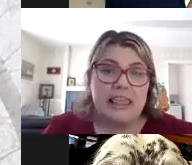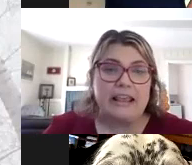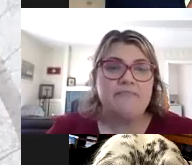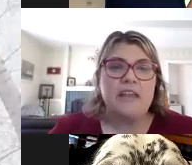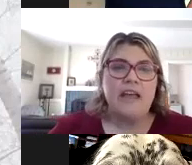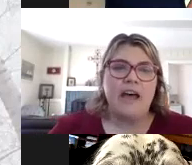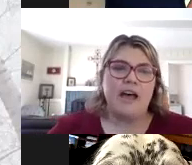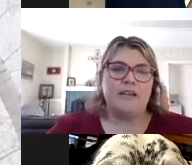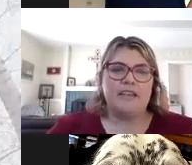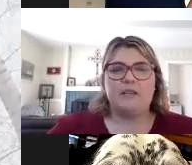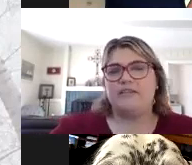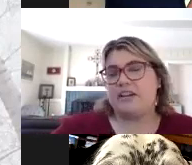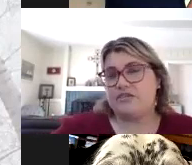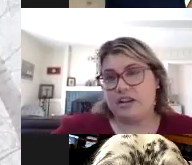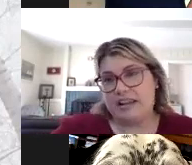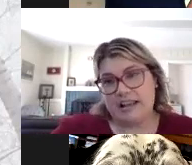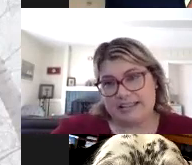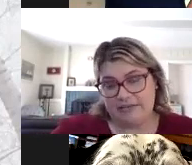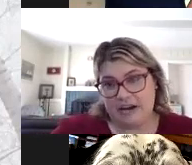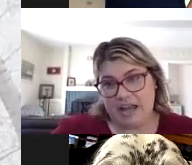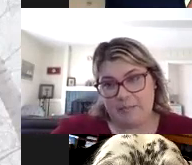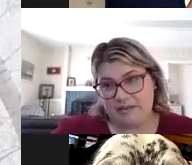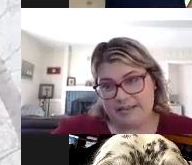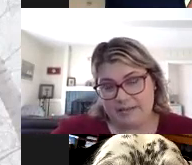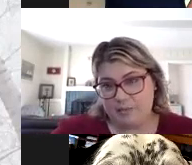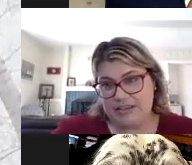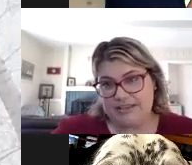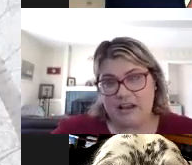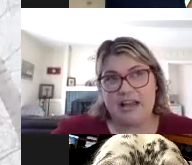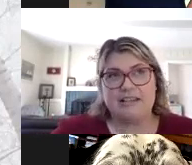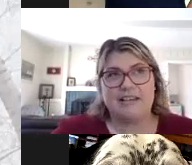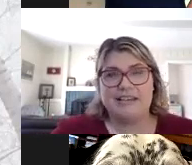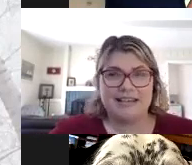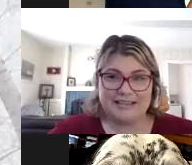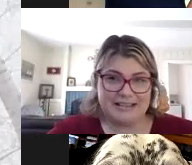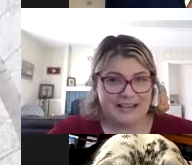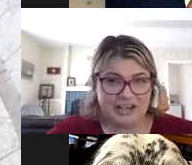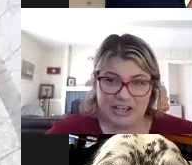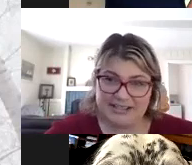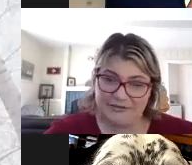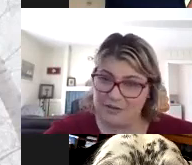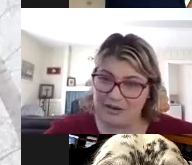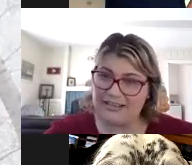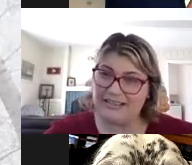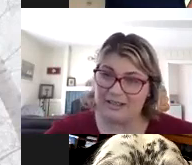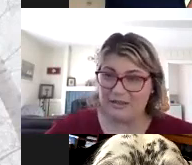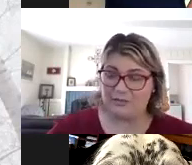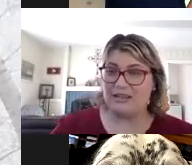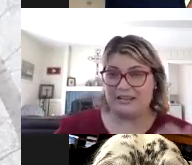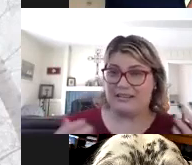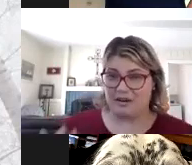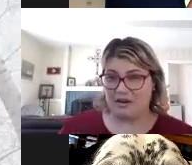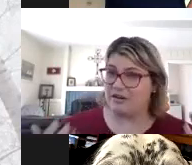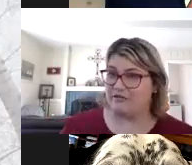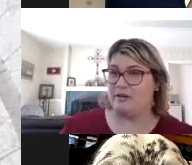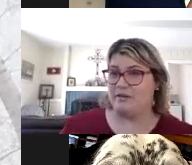much anything. They believe very strongly in laissez-faire capitalism, which is it's not just a free market system. It's really